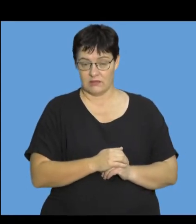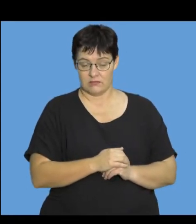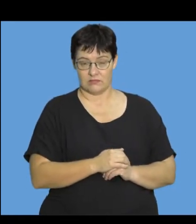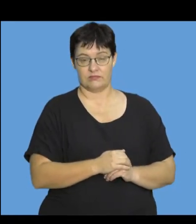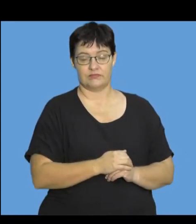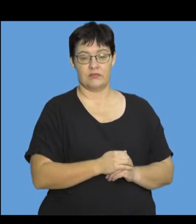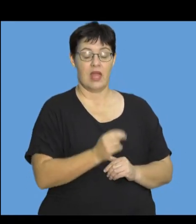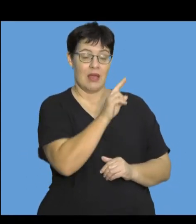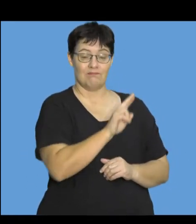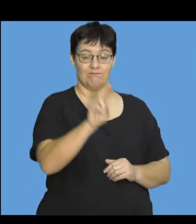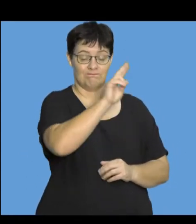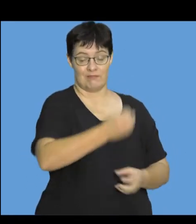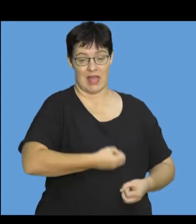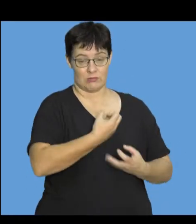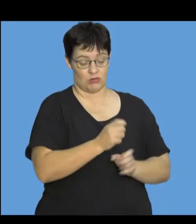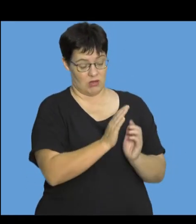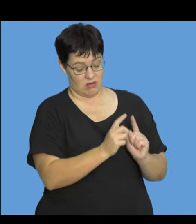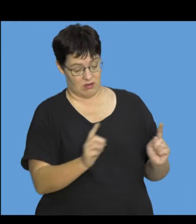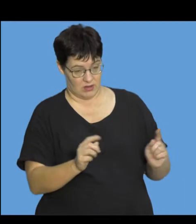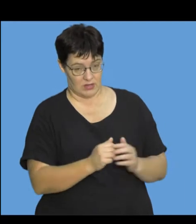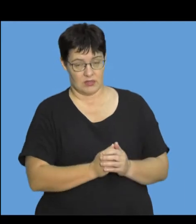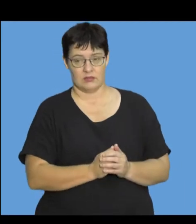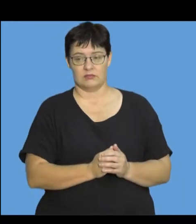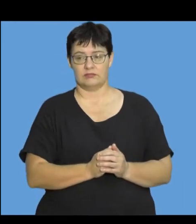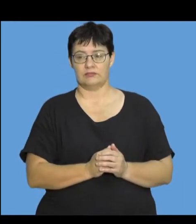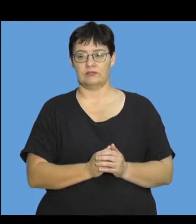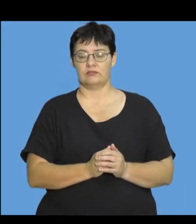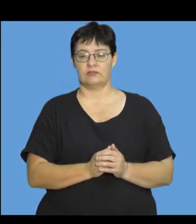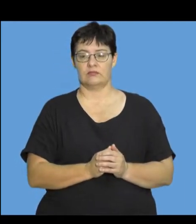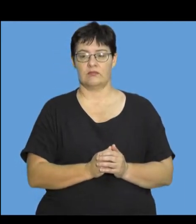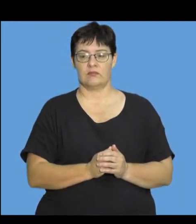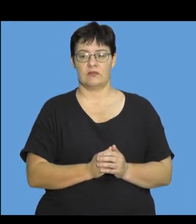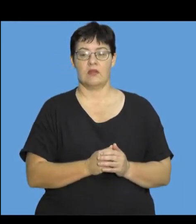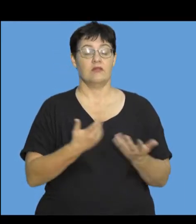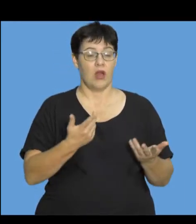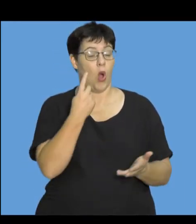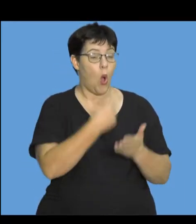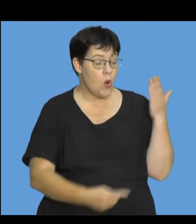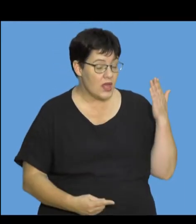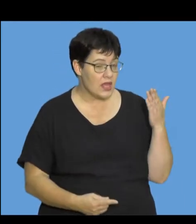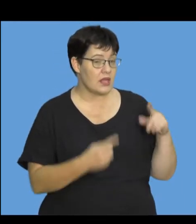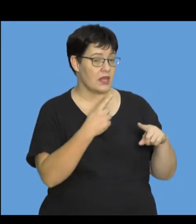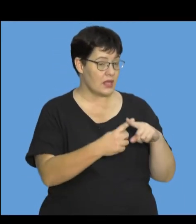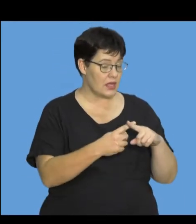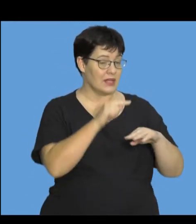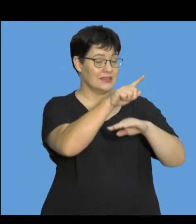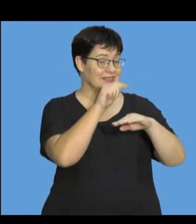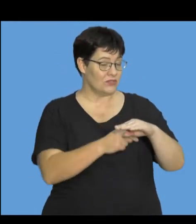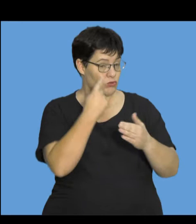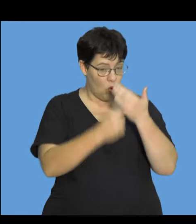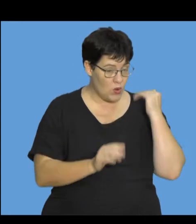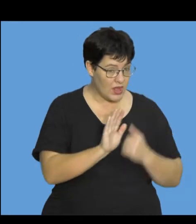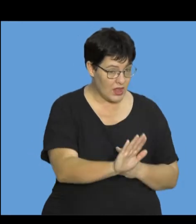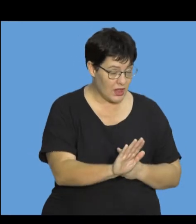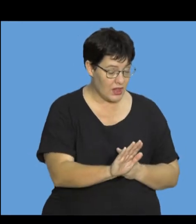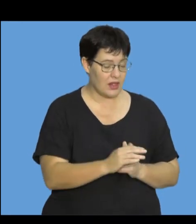exponential expressions, right? When an exponential expression only involves multiplication and division, the